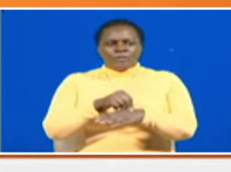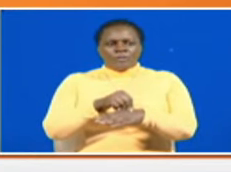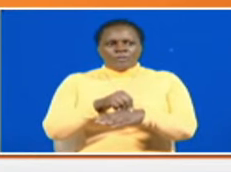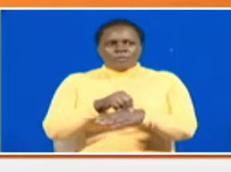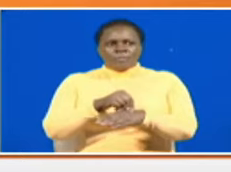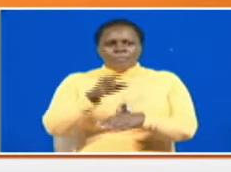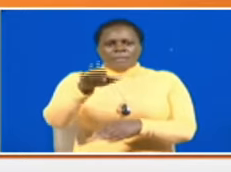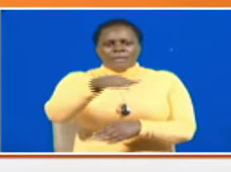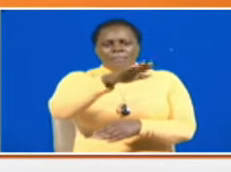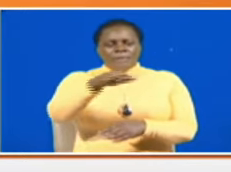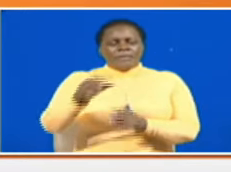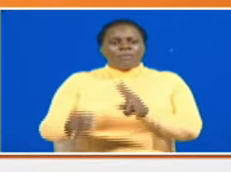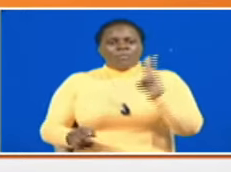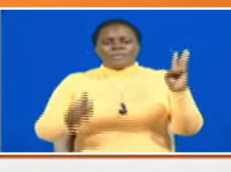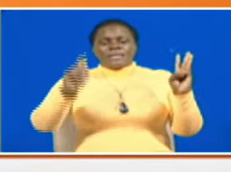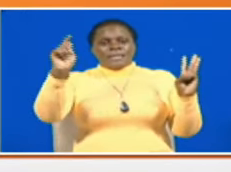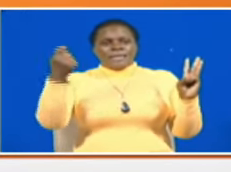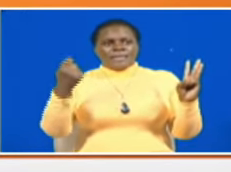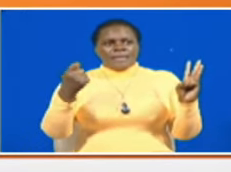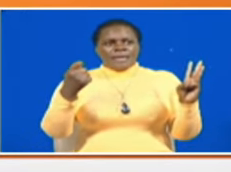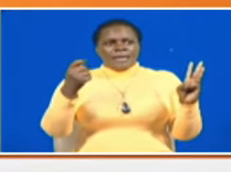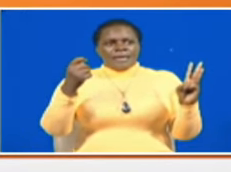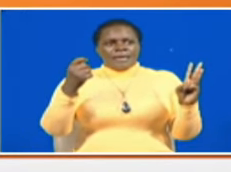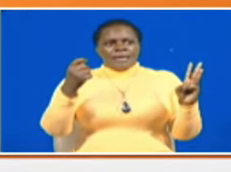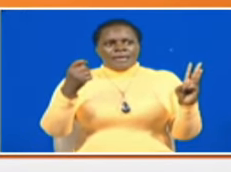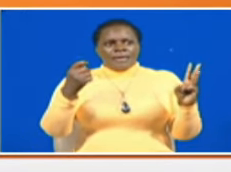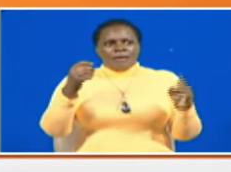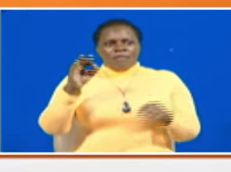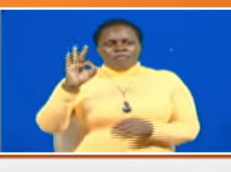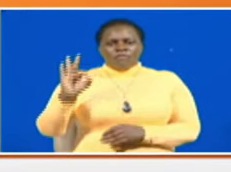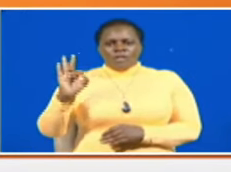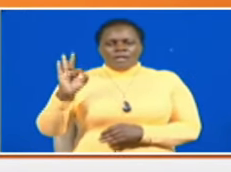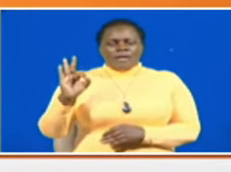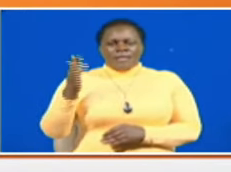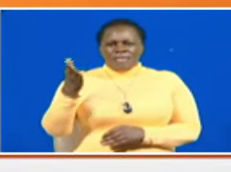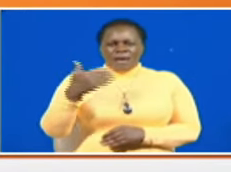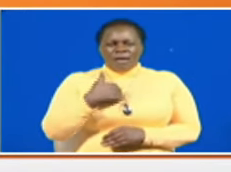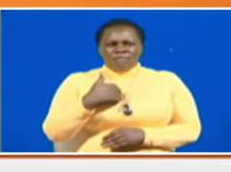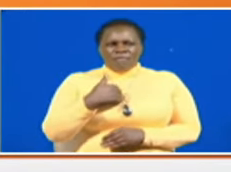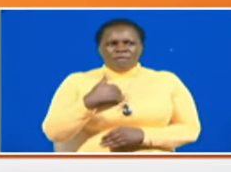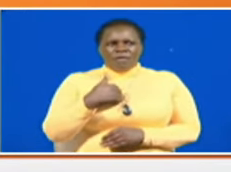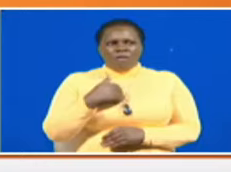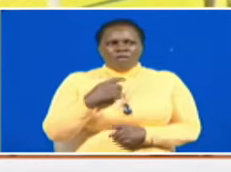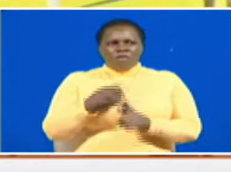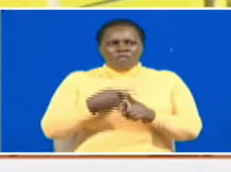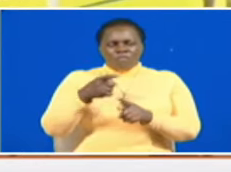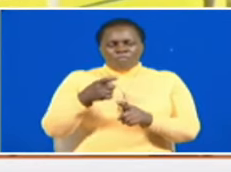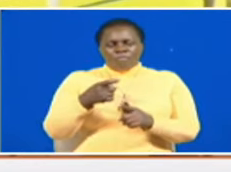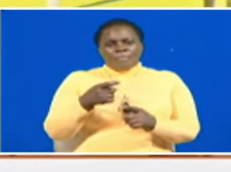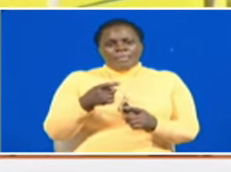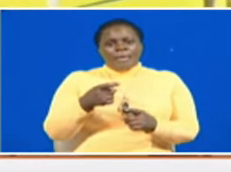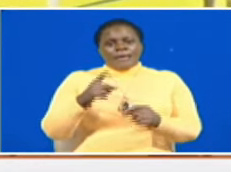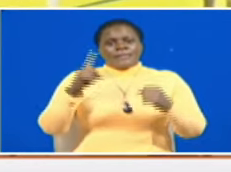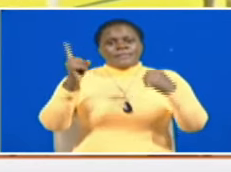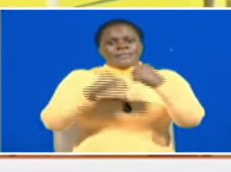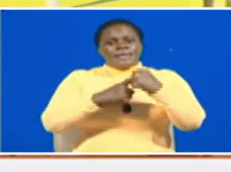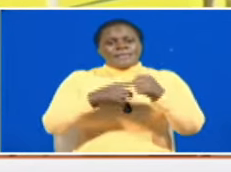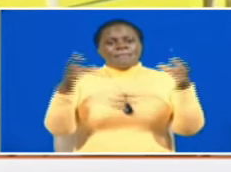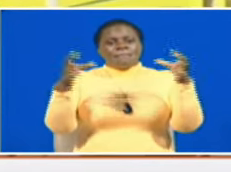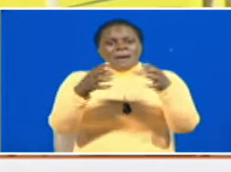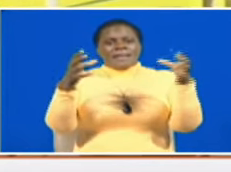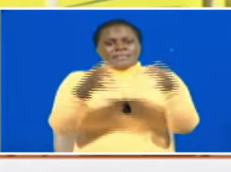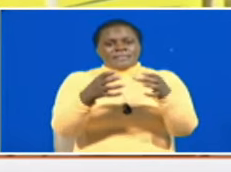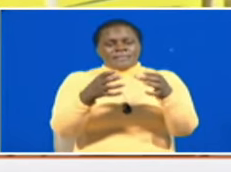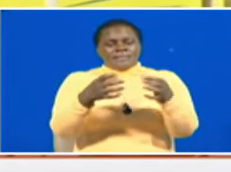parliament in Western. ANC has 5, Ford Kenya has 5, DAP has 5, out of over 40. Already 6 parties in Kenya Kwanza